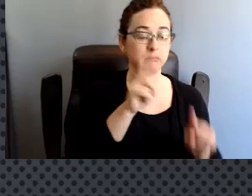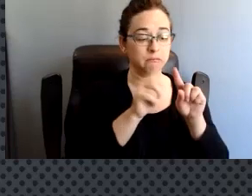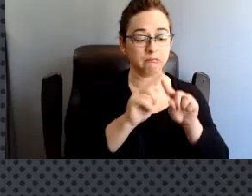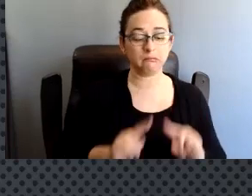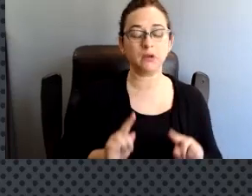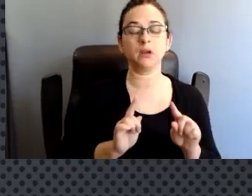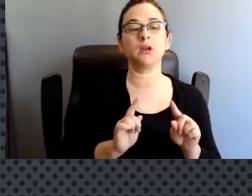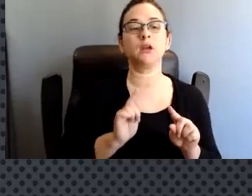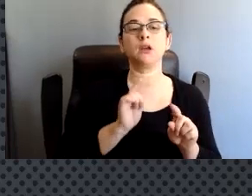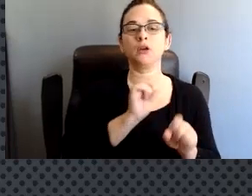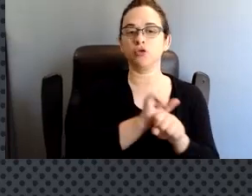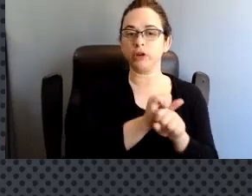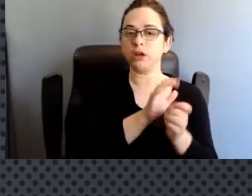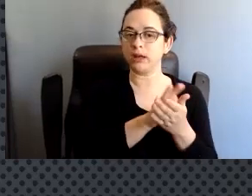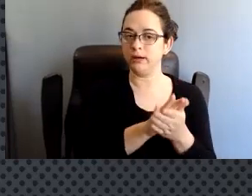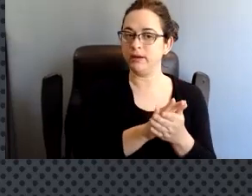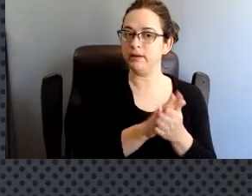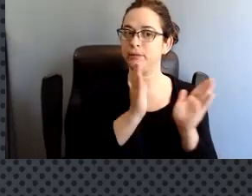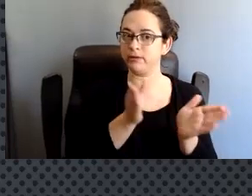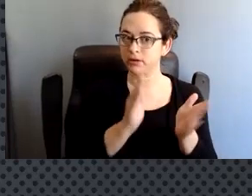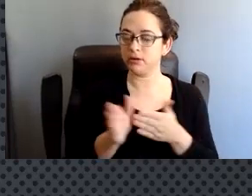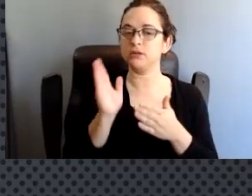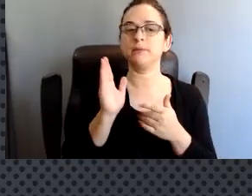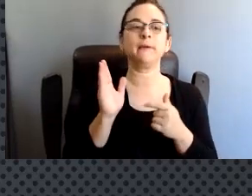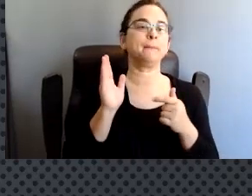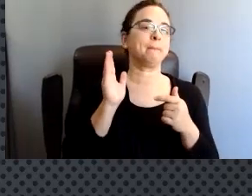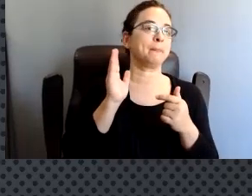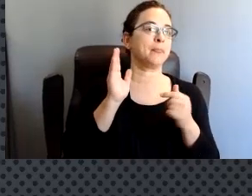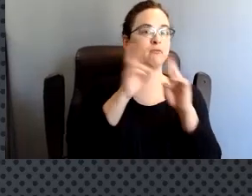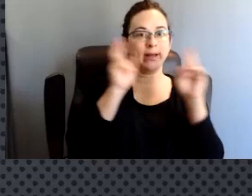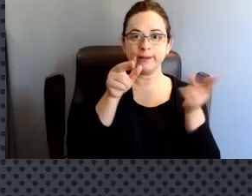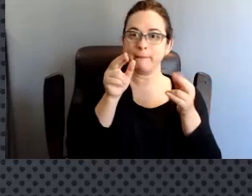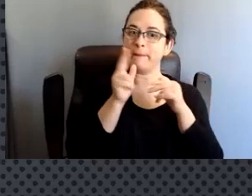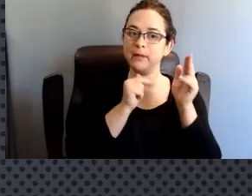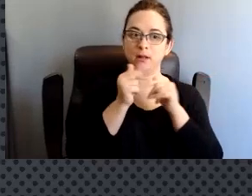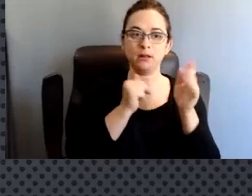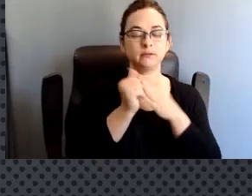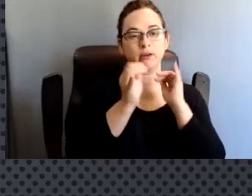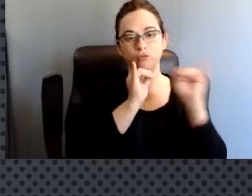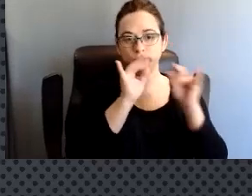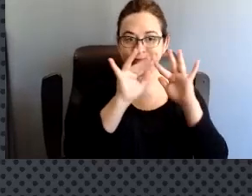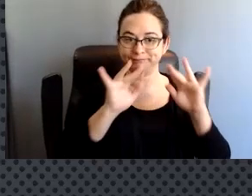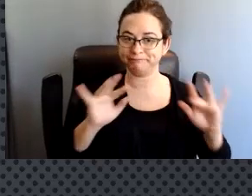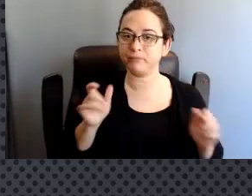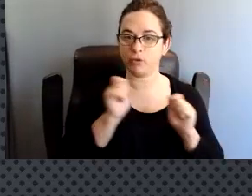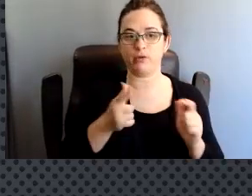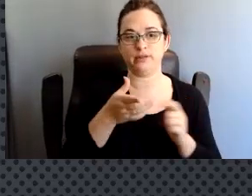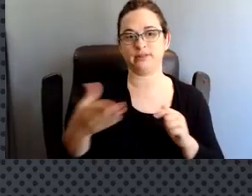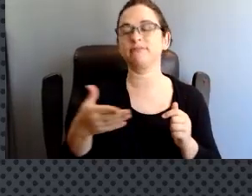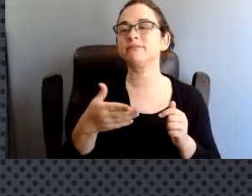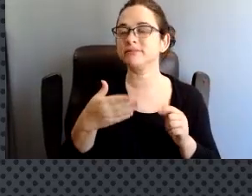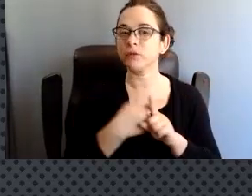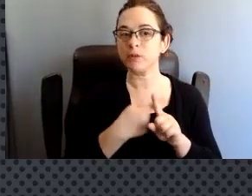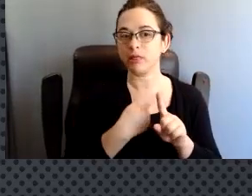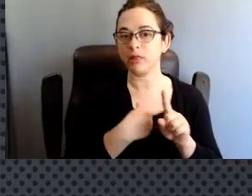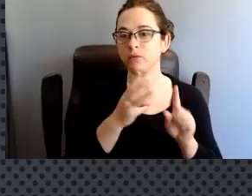preparation. We help with resume building, job interviewing, all of the things. We have monthly workshops. We go